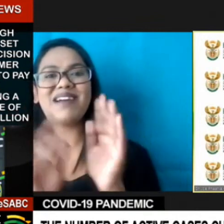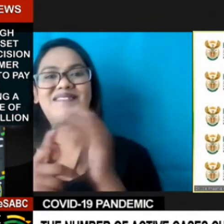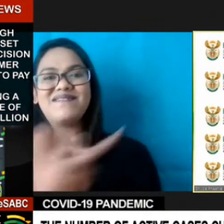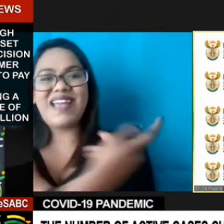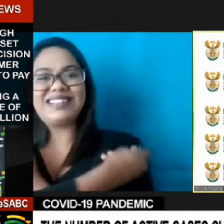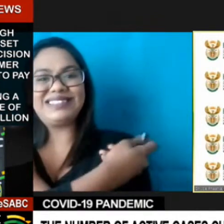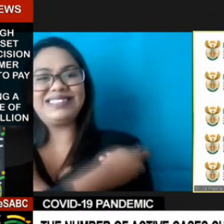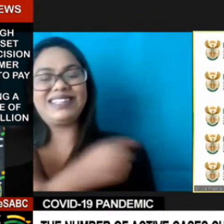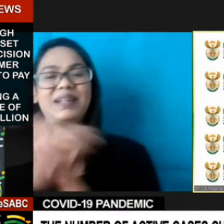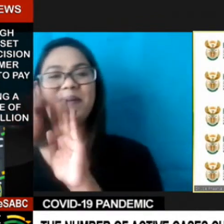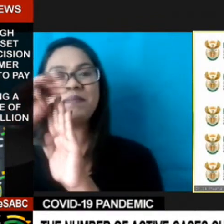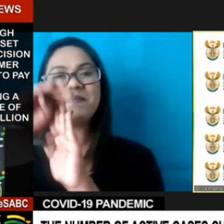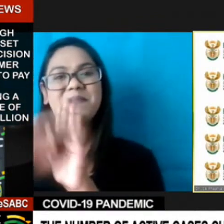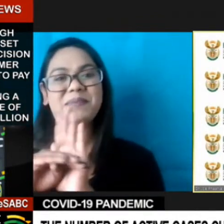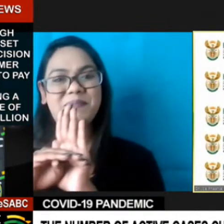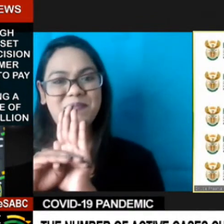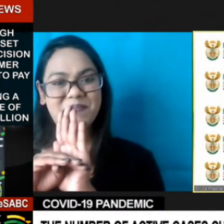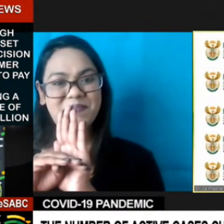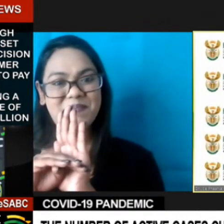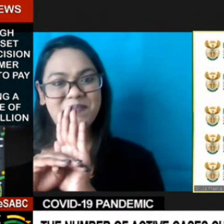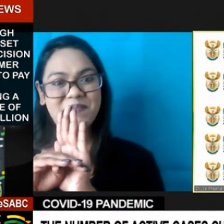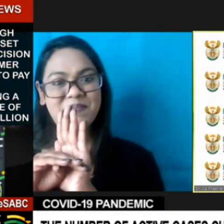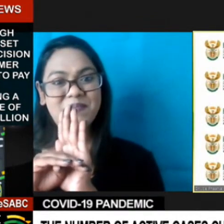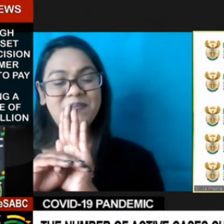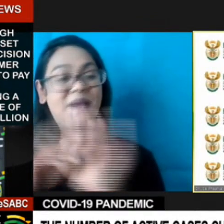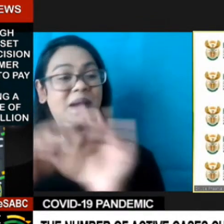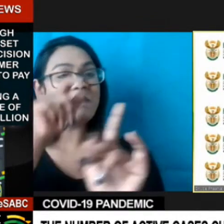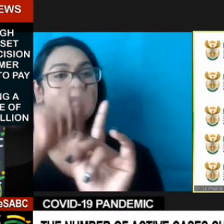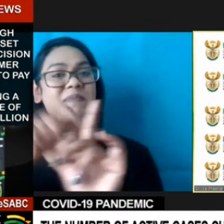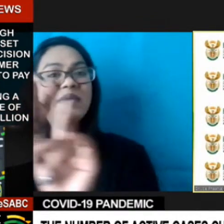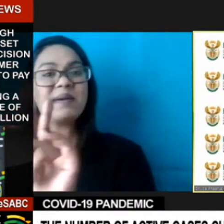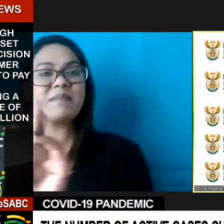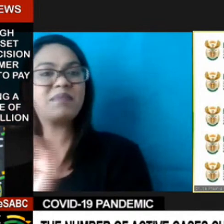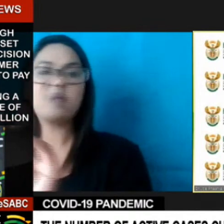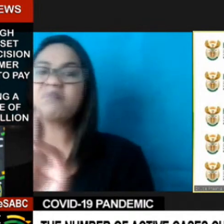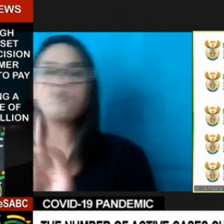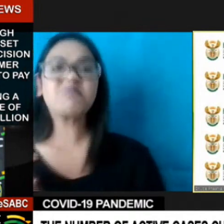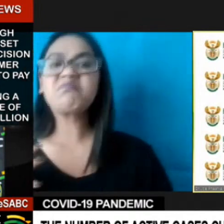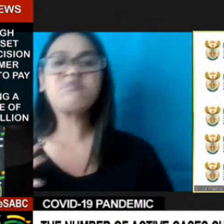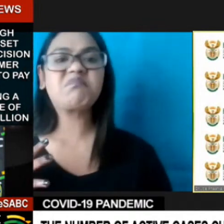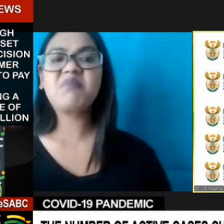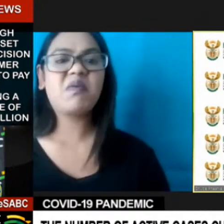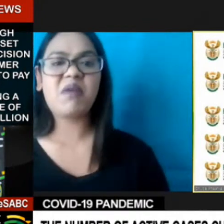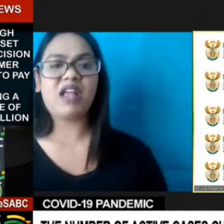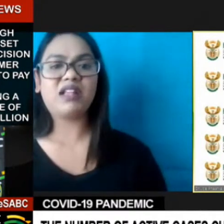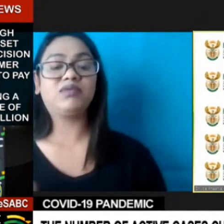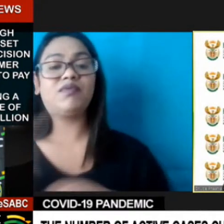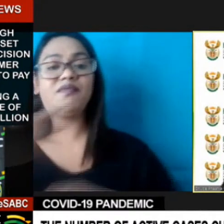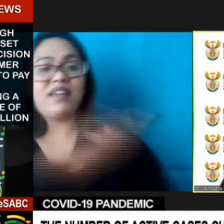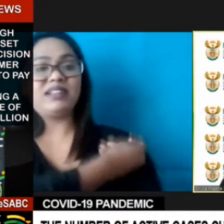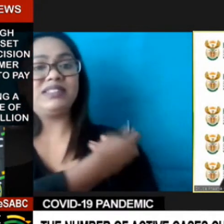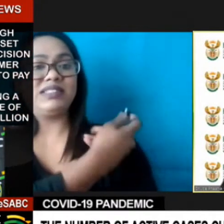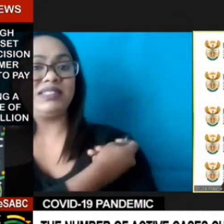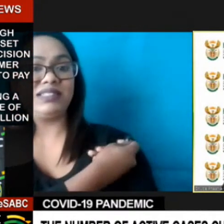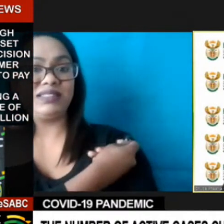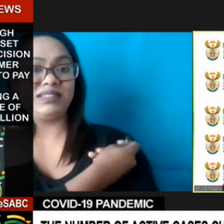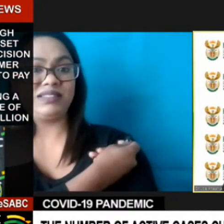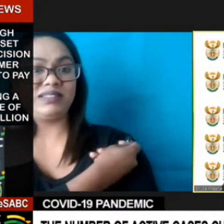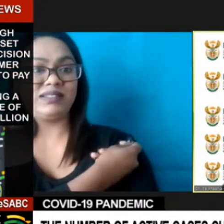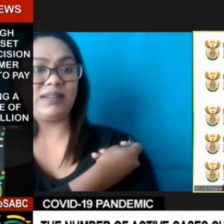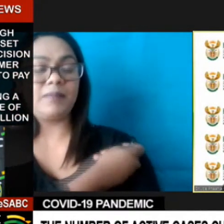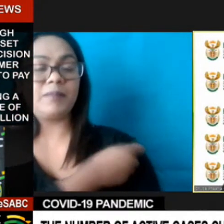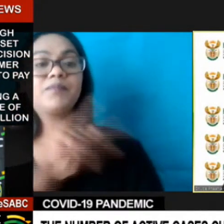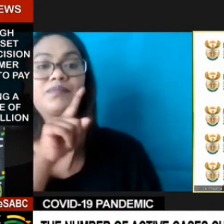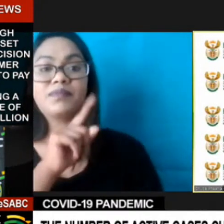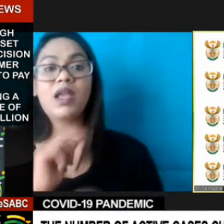drastically. On the average, over the last few days, we have been seeing daily vaccinations during midweek of